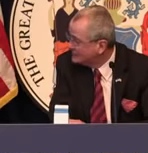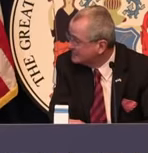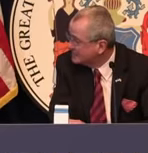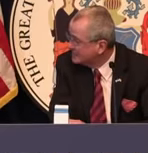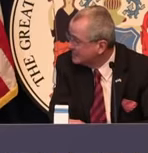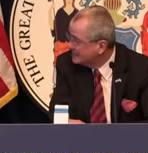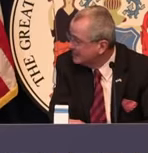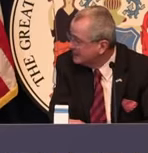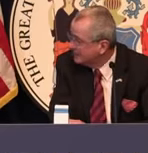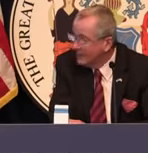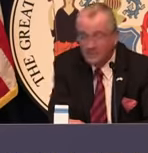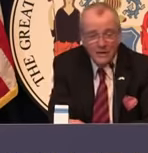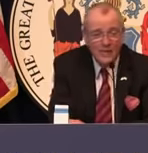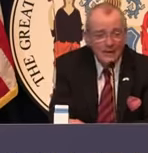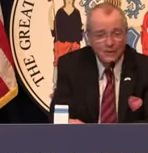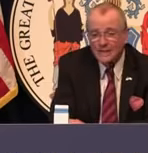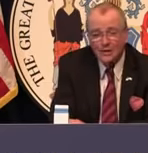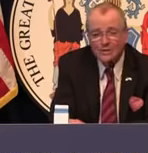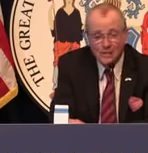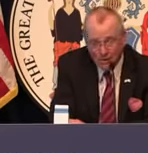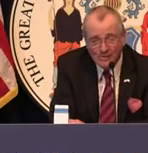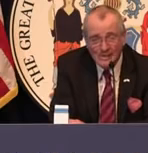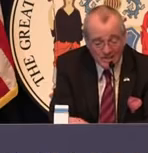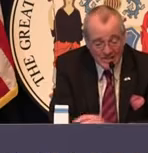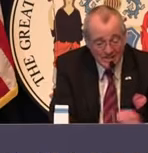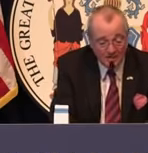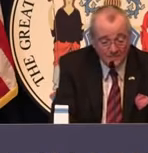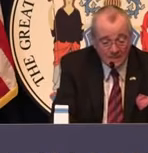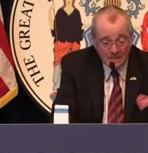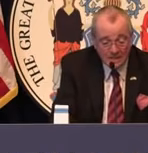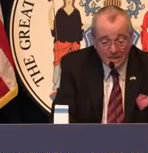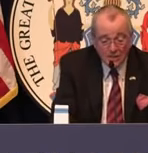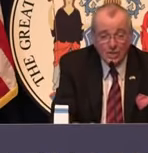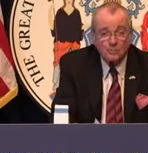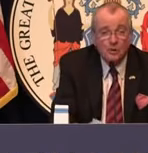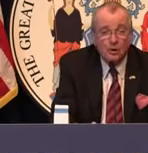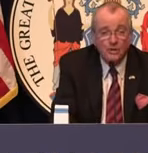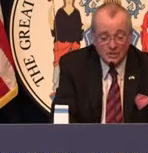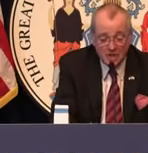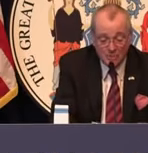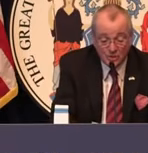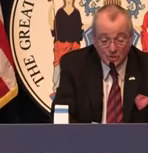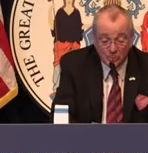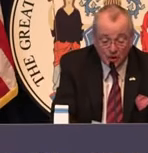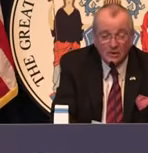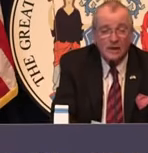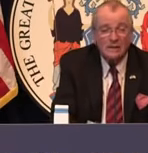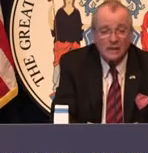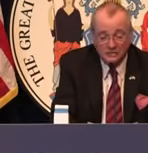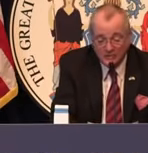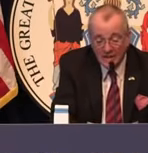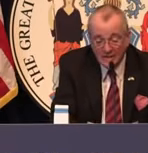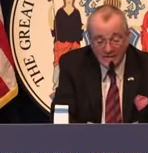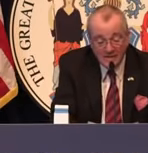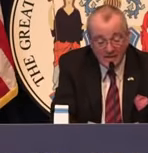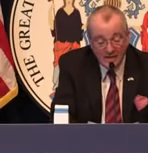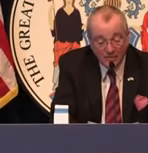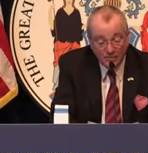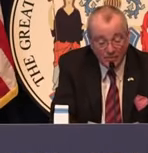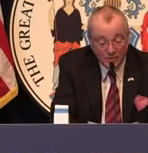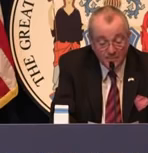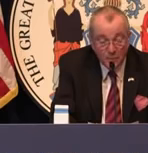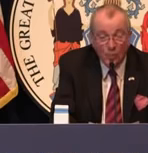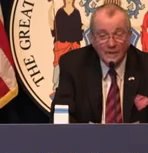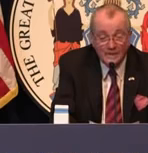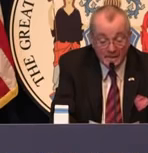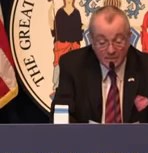north. May that only go to zero and stay there. So let's put all of these numbers in a broader context and deviate